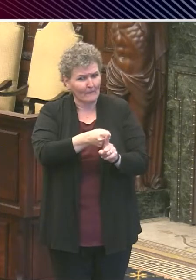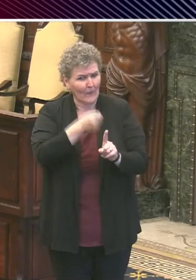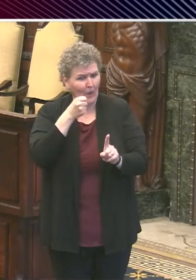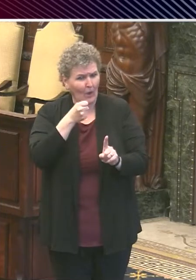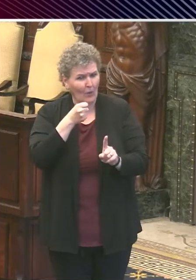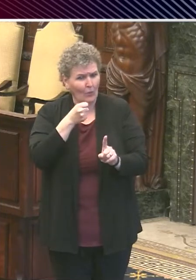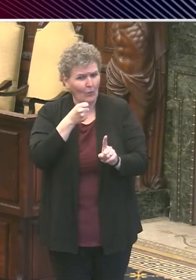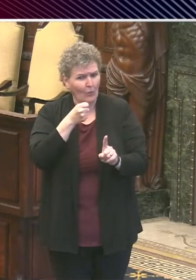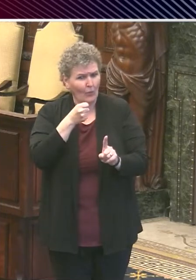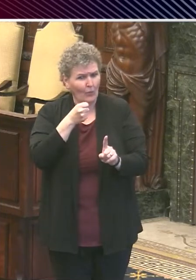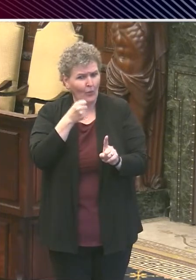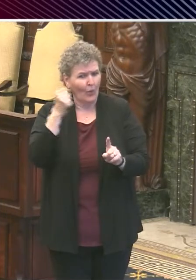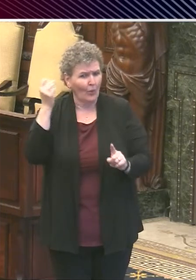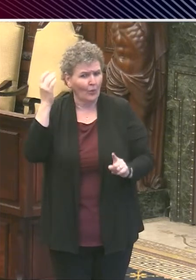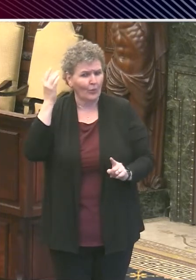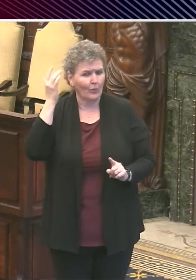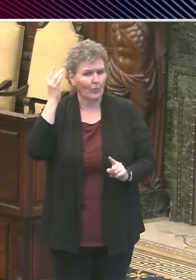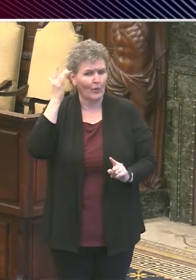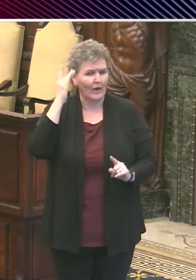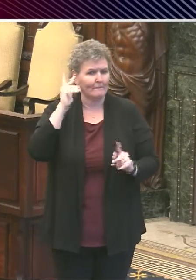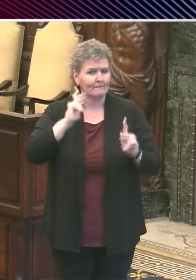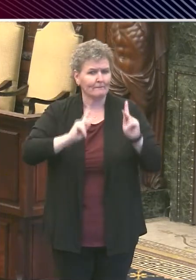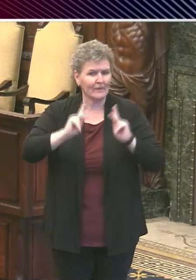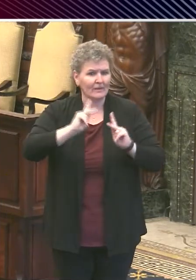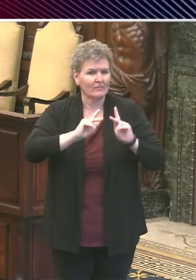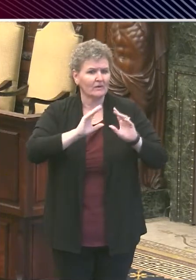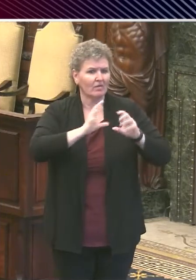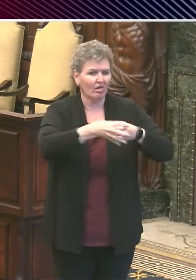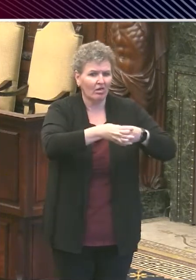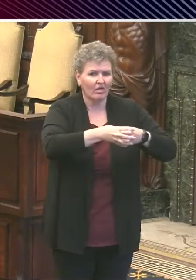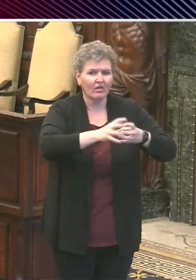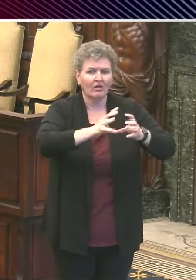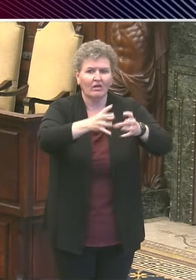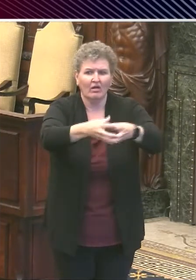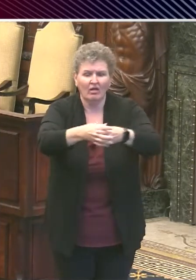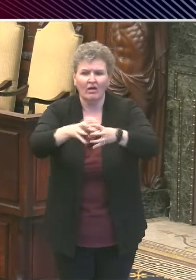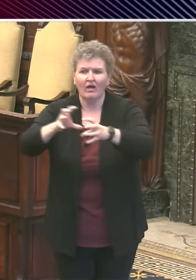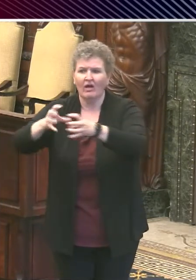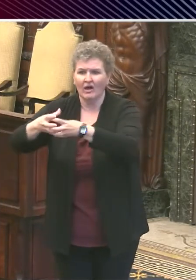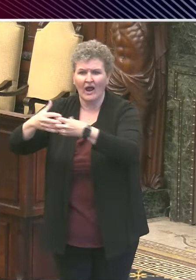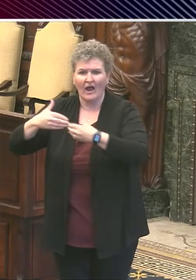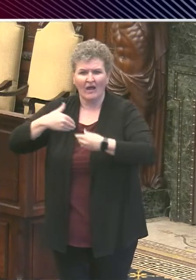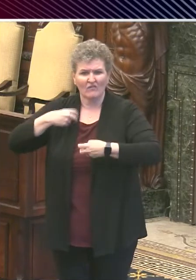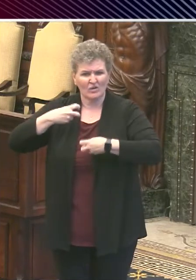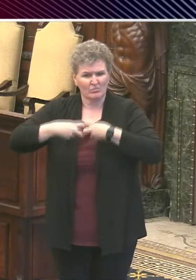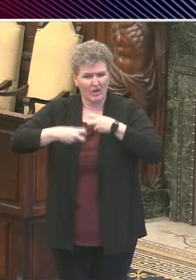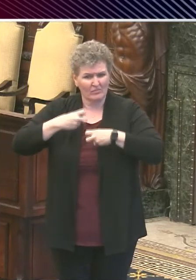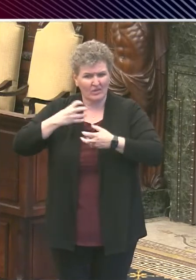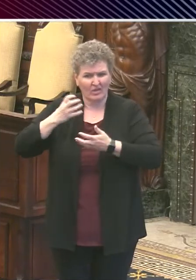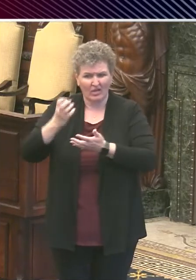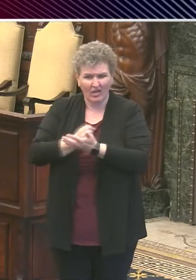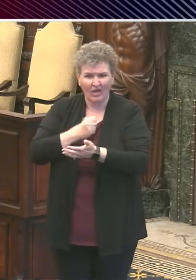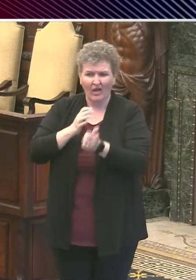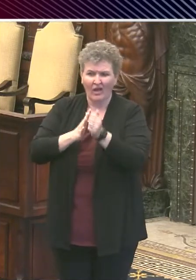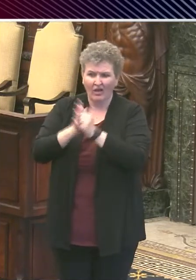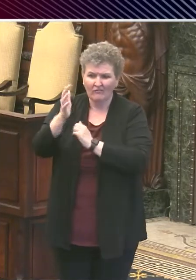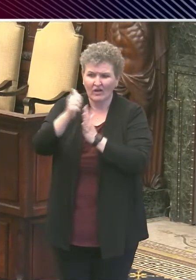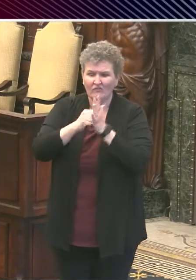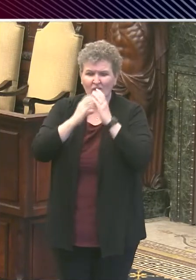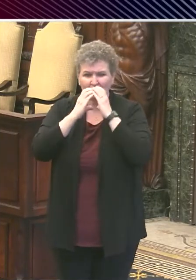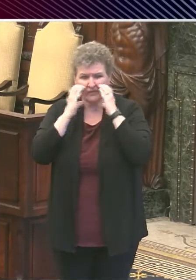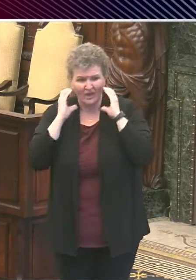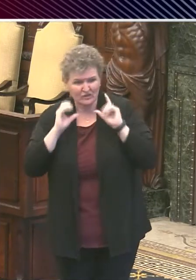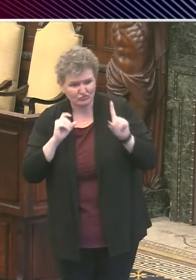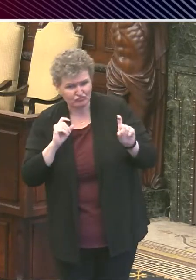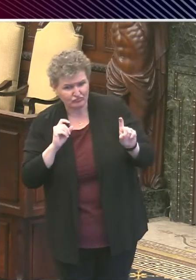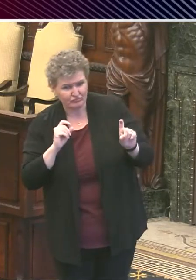Doctors COVID-19 Consortium, might be having difficulty getting gloves and masks? I mean, it